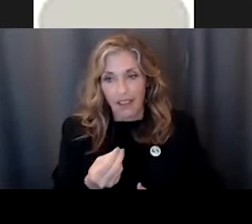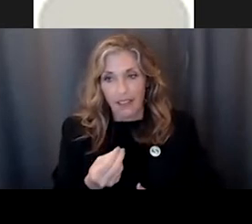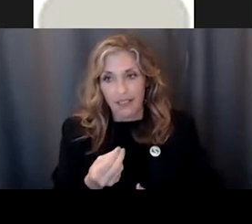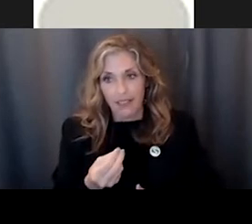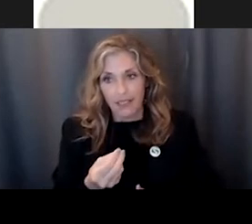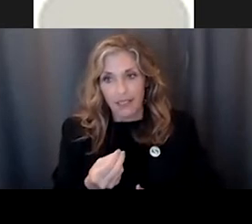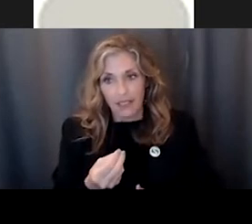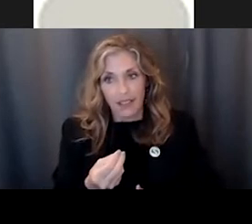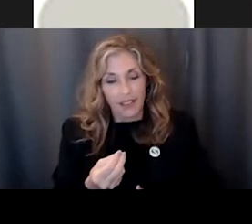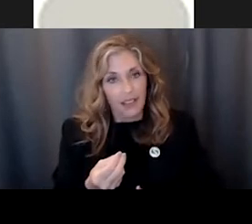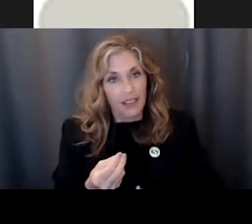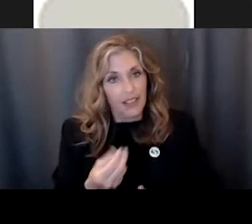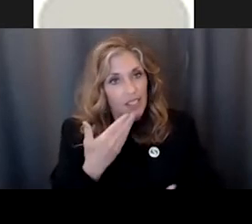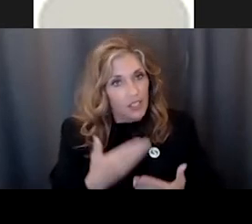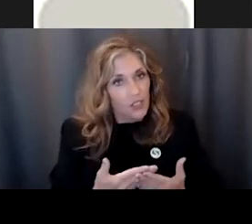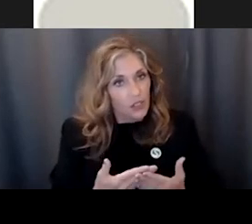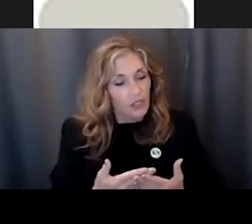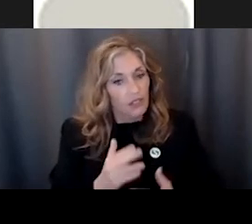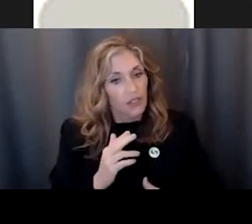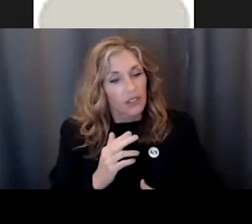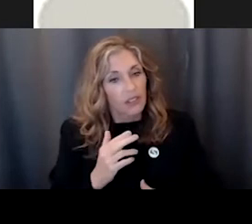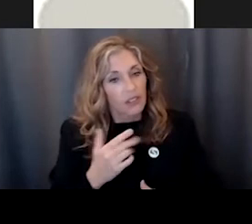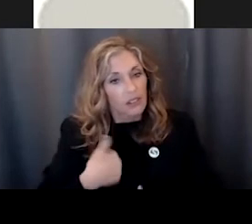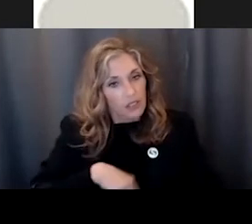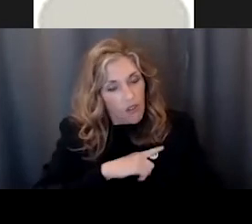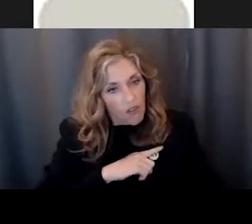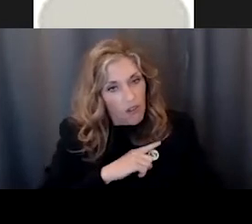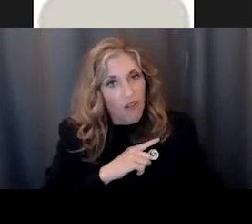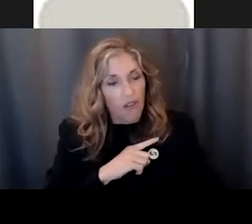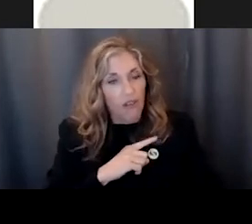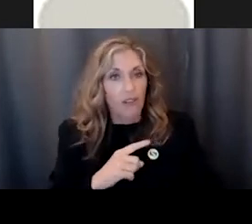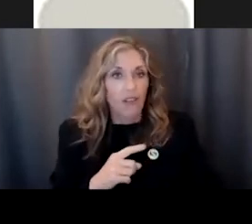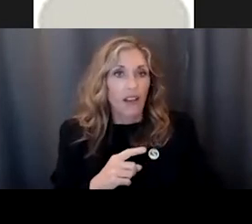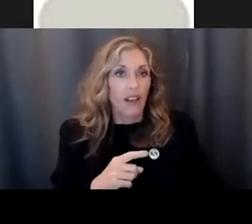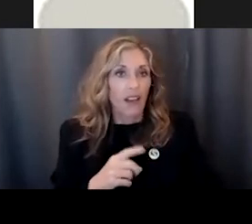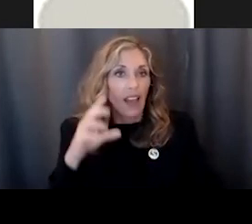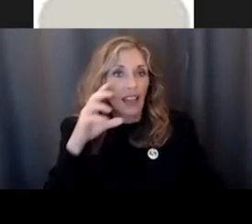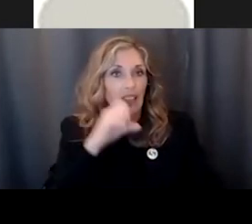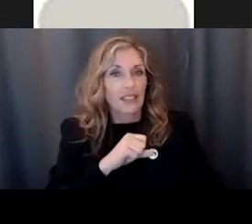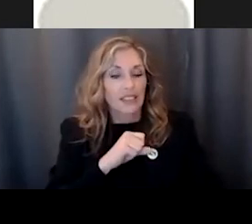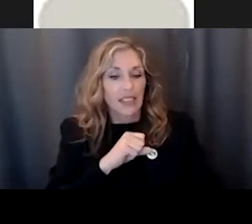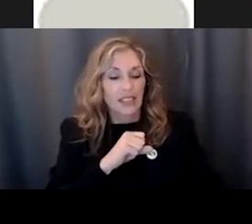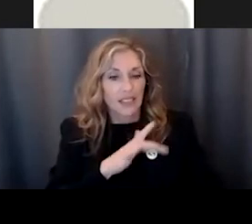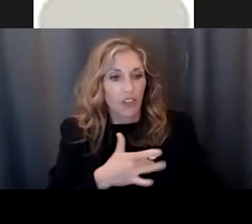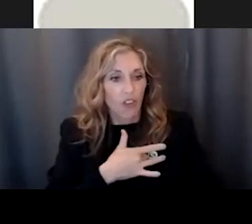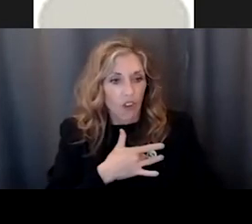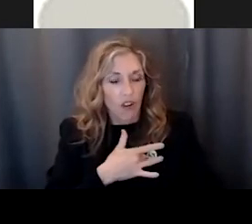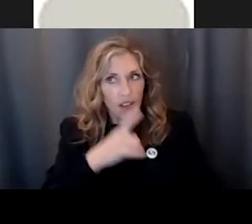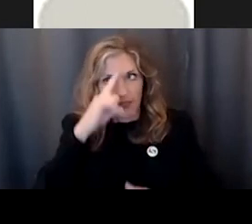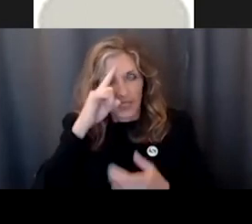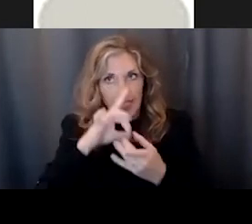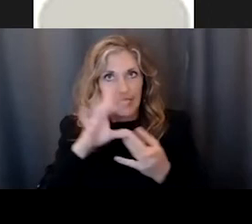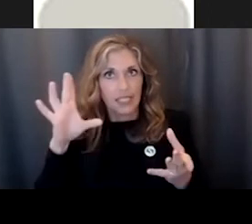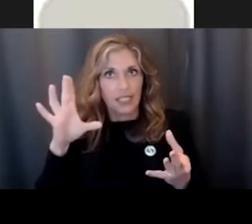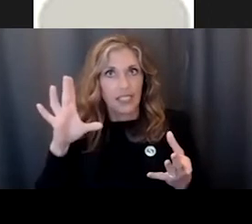it's good for us all that. And I guess that's at the heart of the dissonance with the